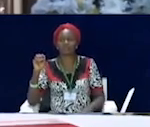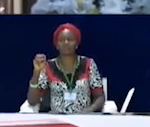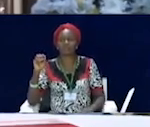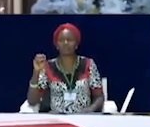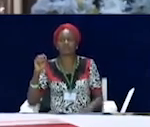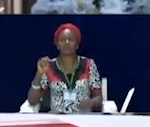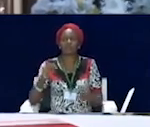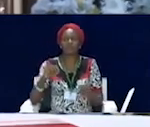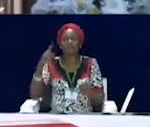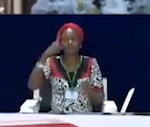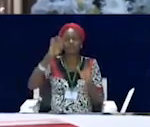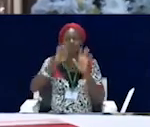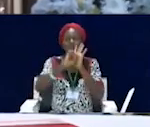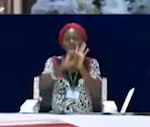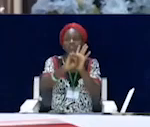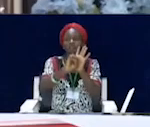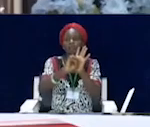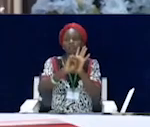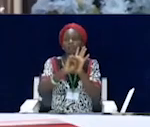For example,